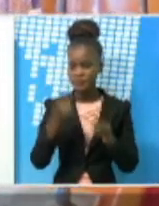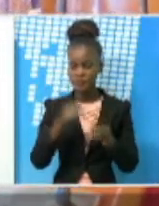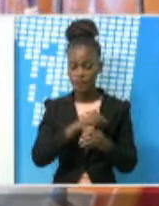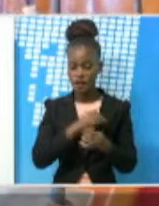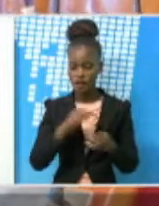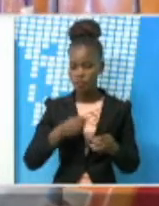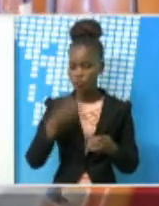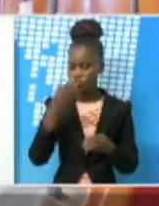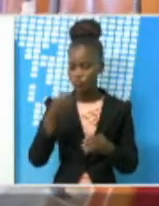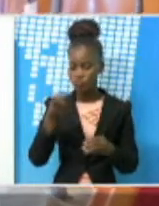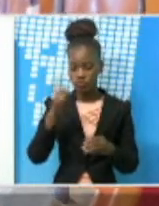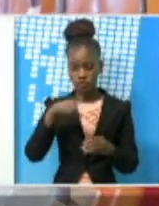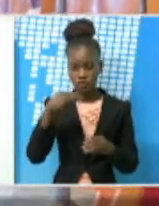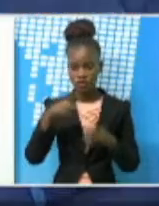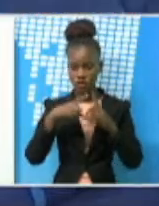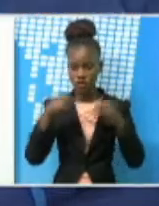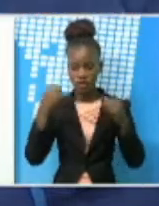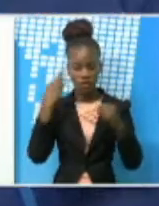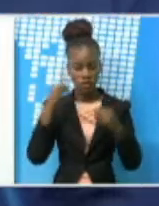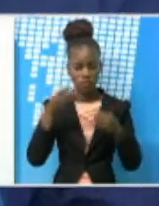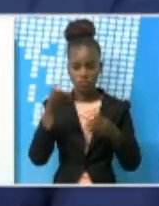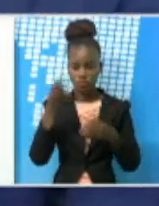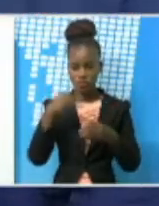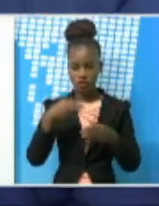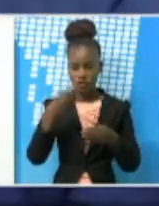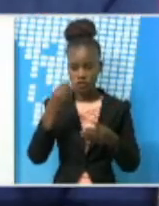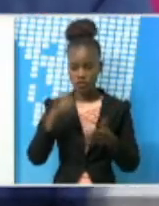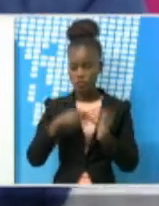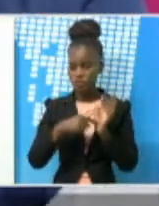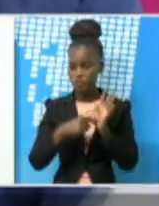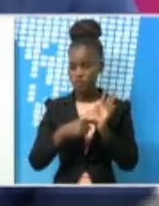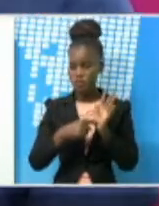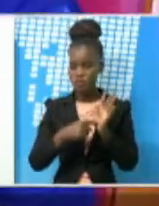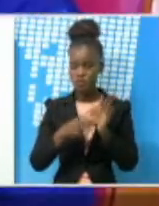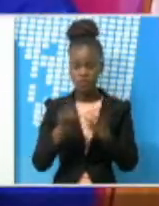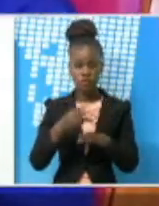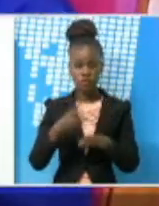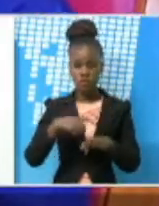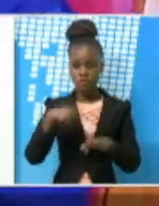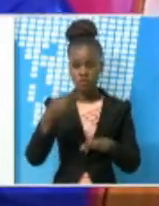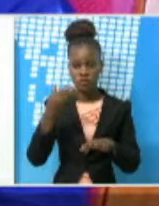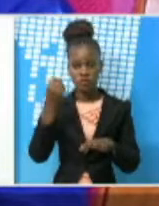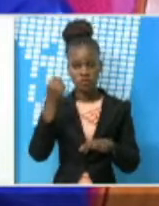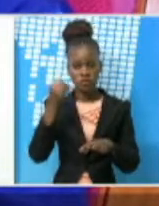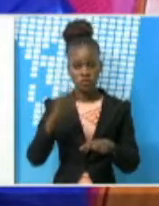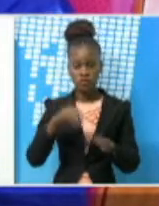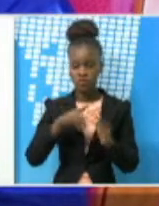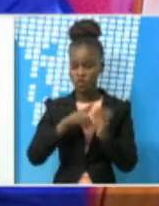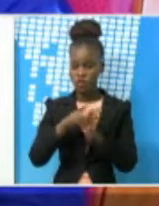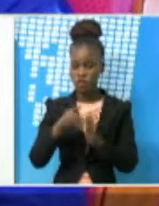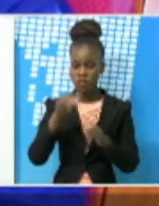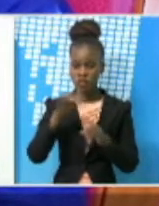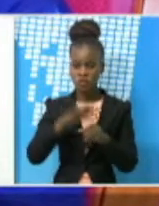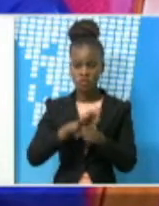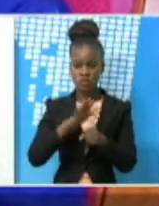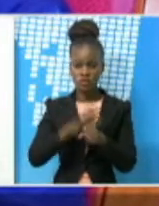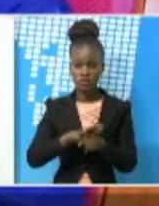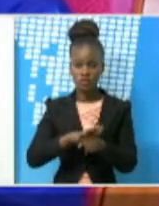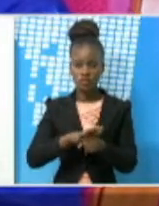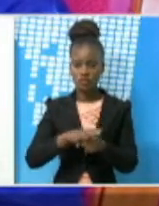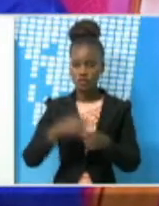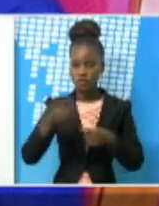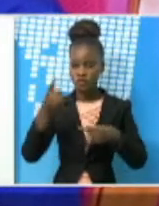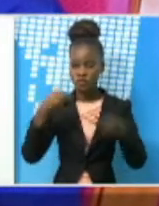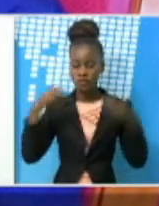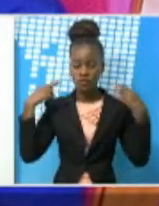keynote speech, State Minister of Higher Education says that the ministry has taken note of several developments to increase uptake, technical and